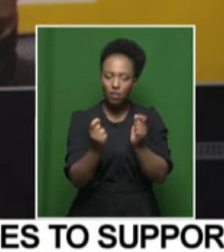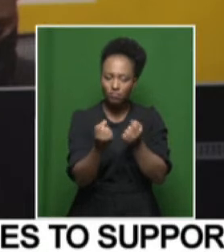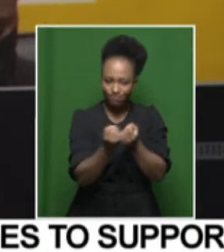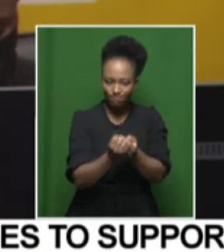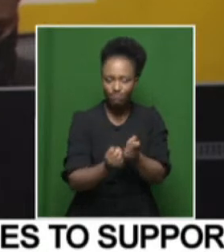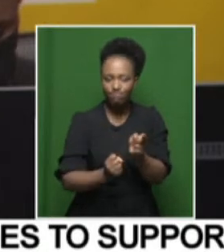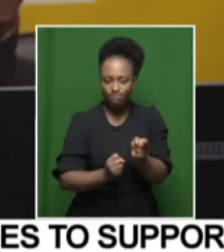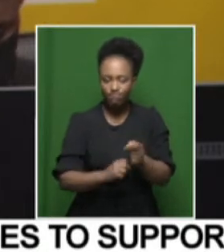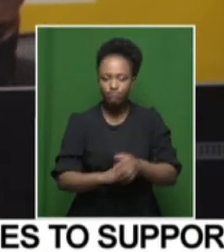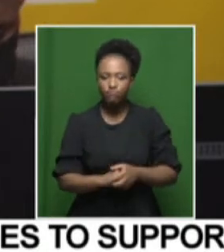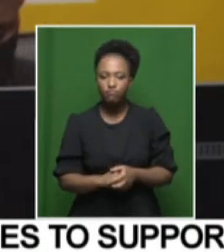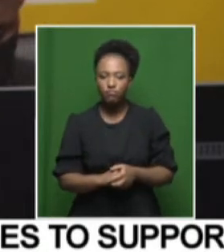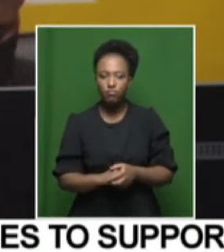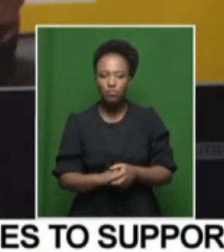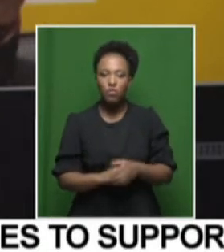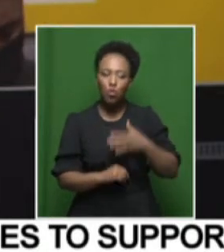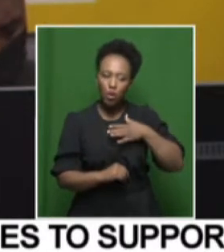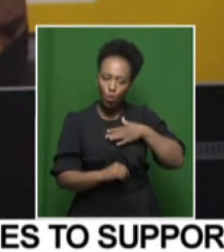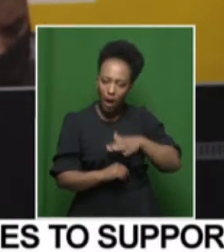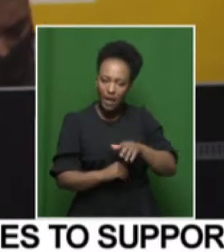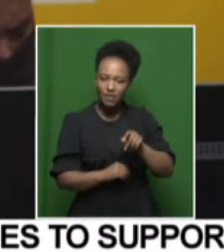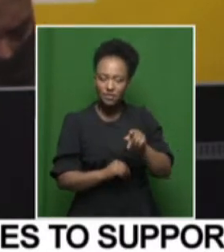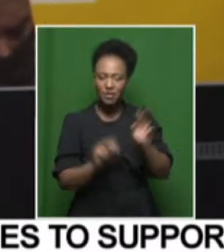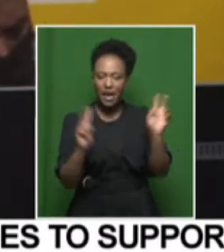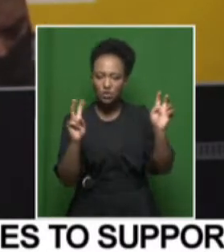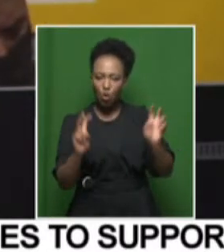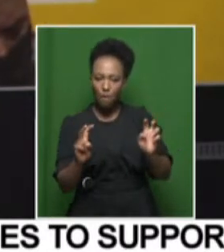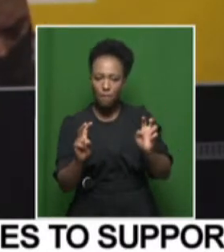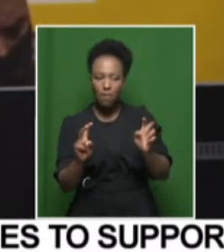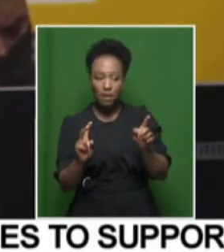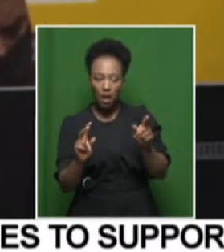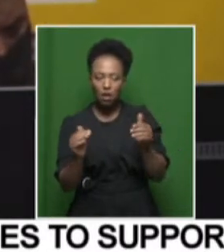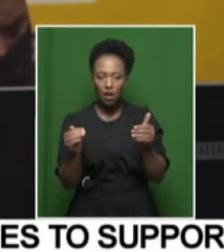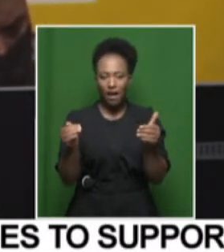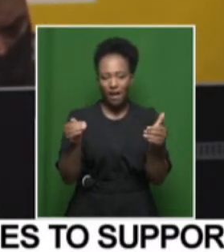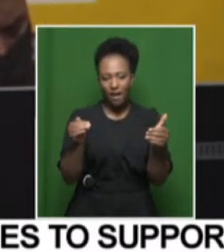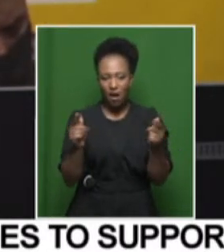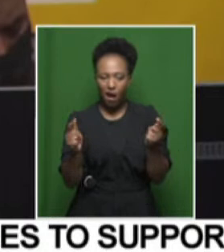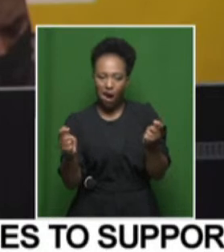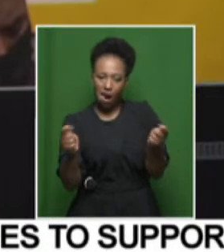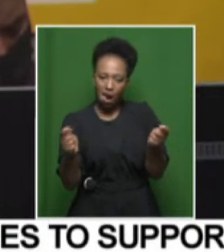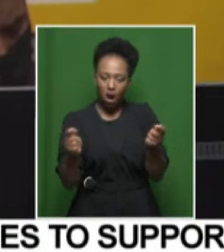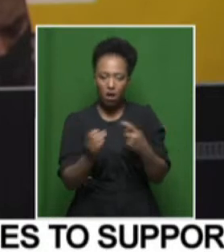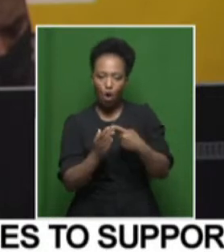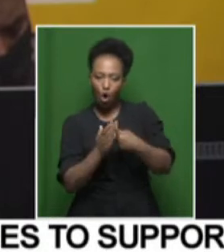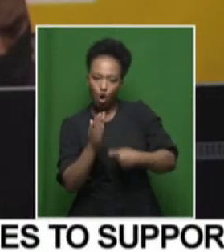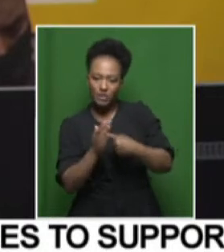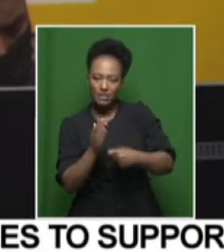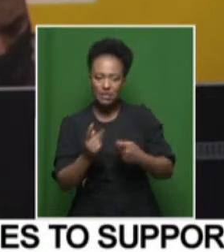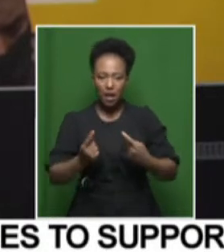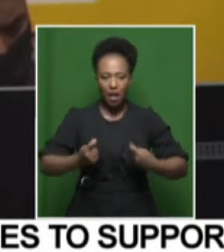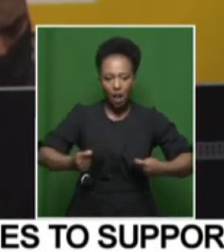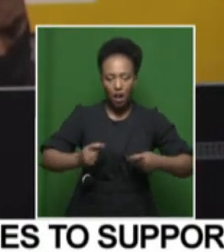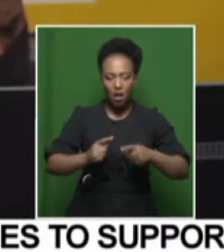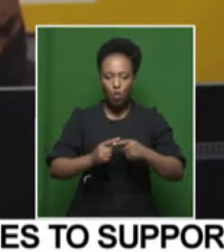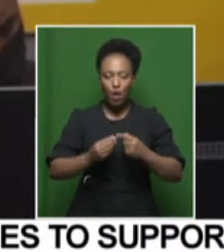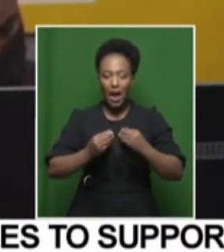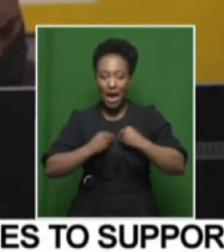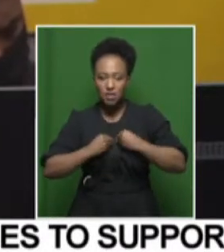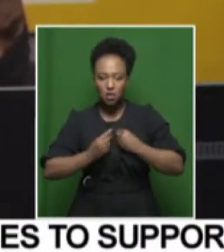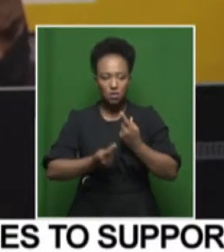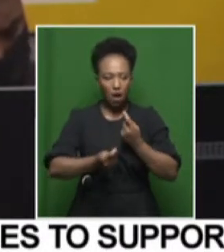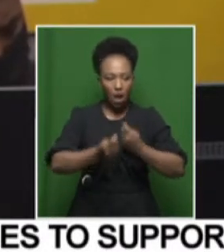We expect Eskom to take further steps towards cost containment, conclude the sale of assets, and